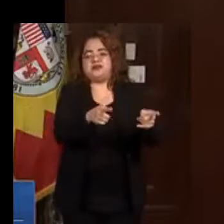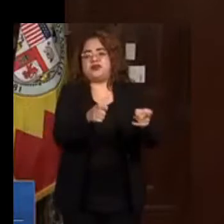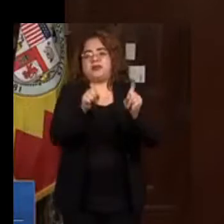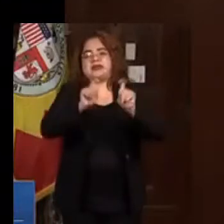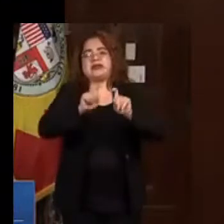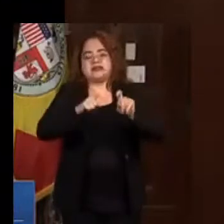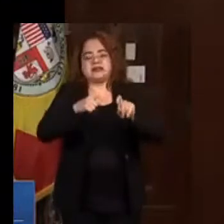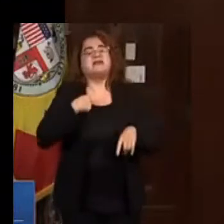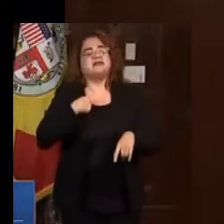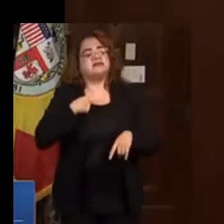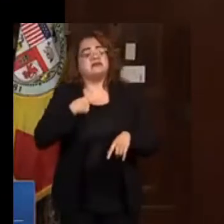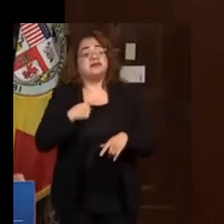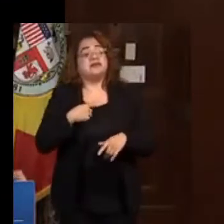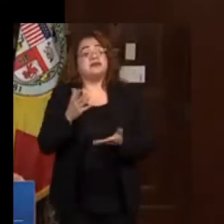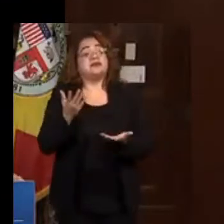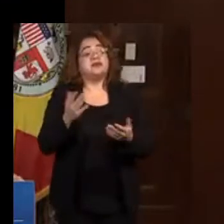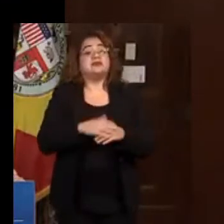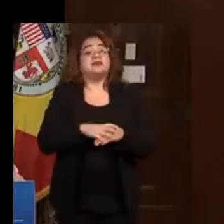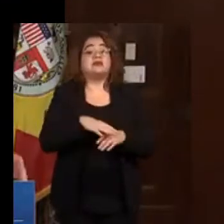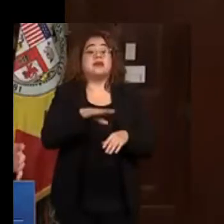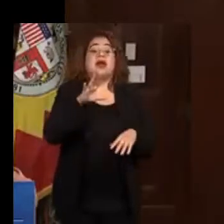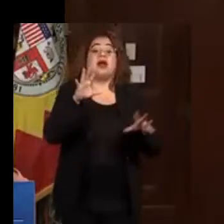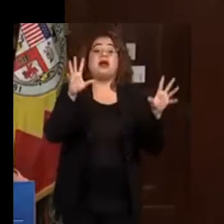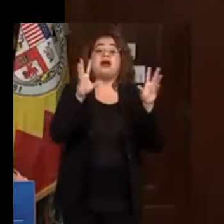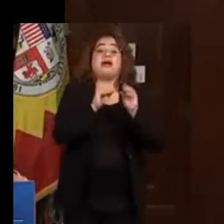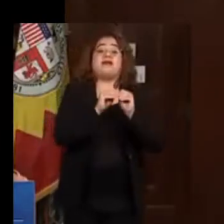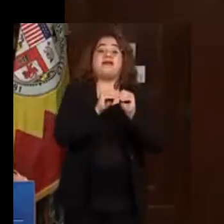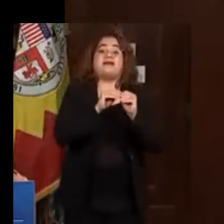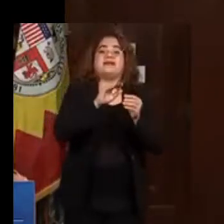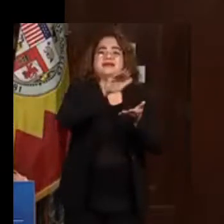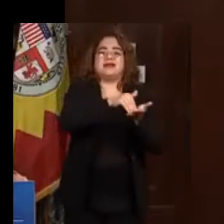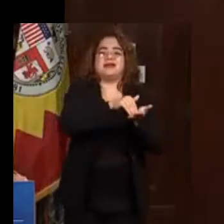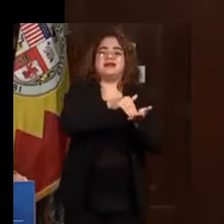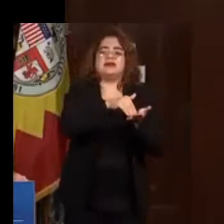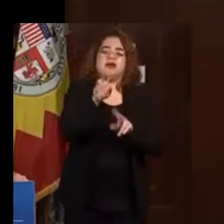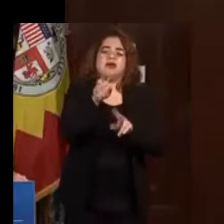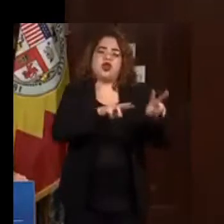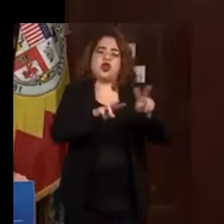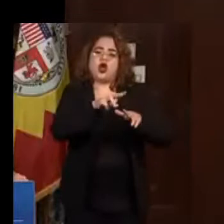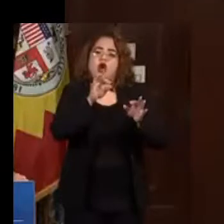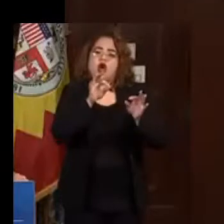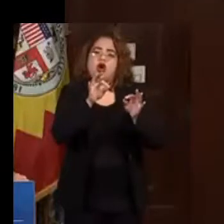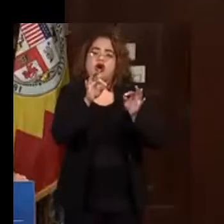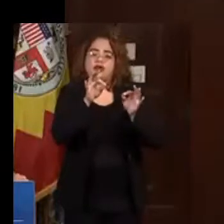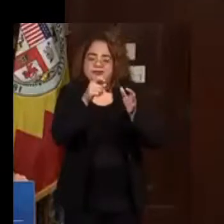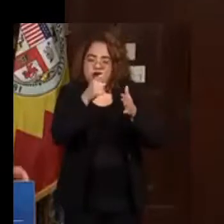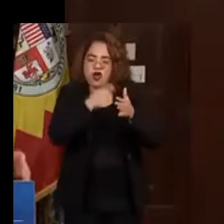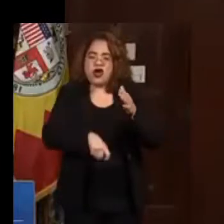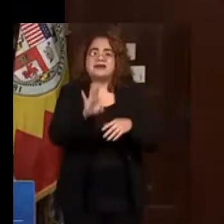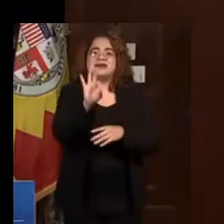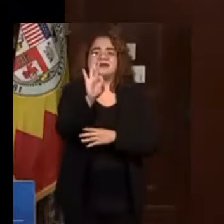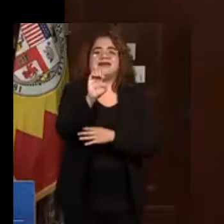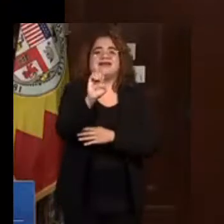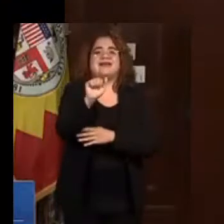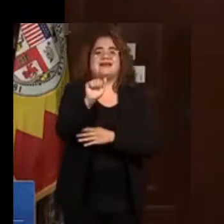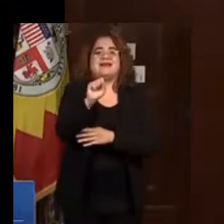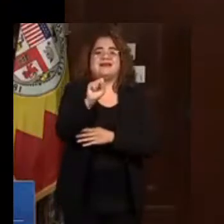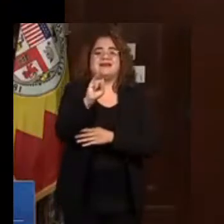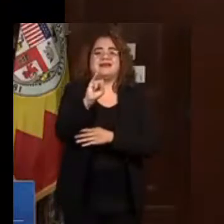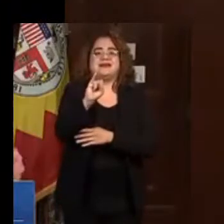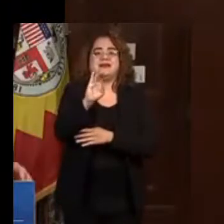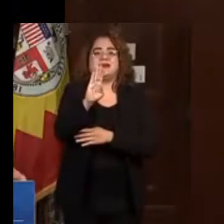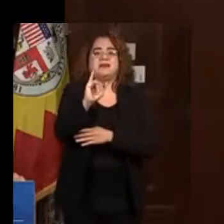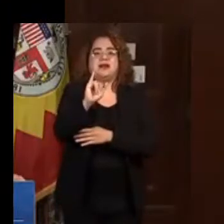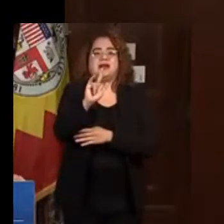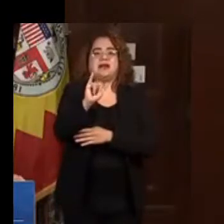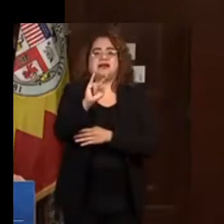will. In terms of the convention center, yeah, I said, we have to look at the cost, we have to look at feasibility, we have to make sure that existing beds and shelters that are empty